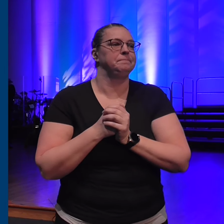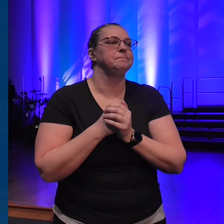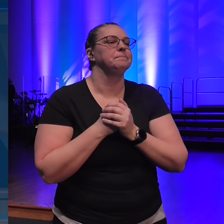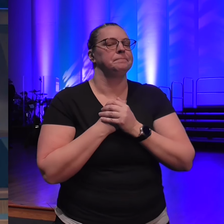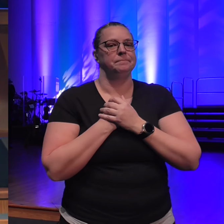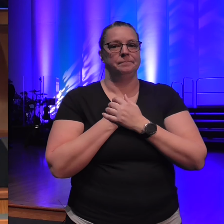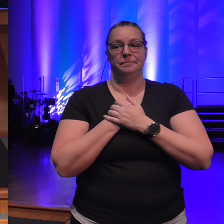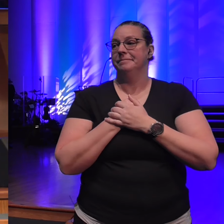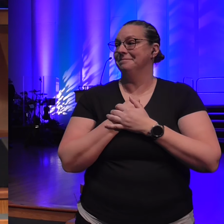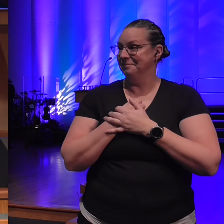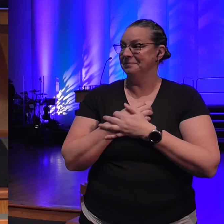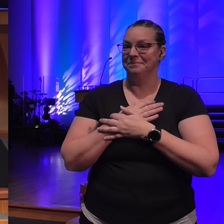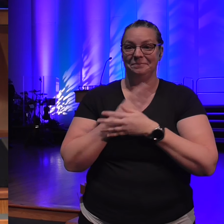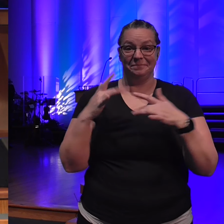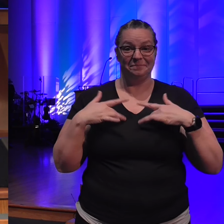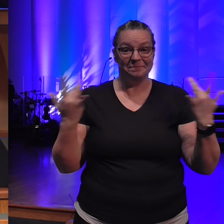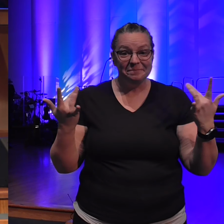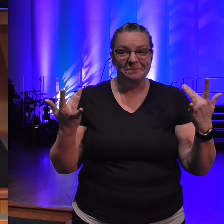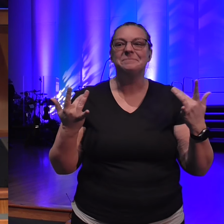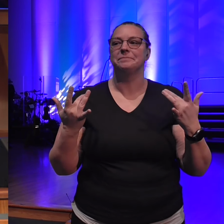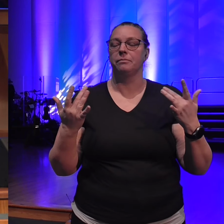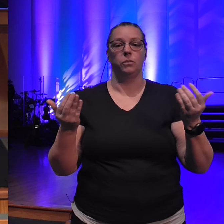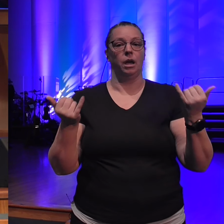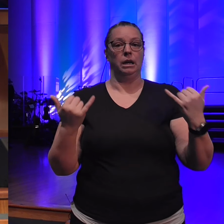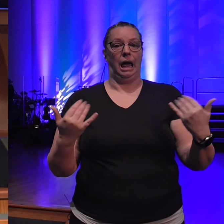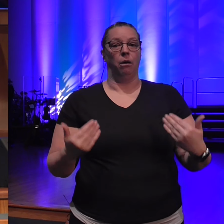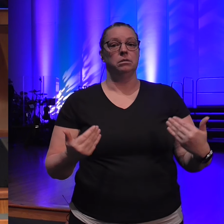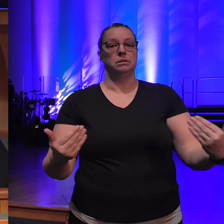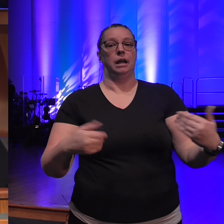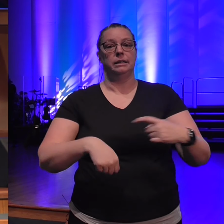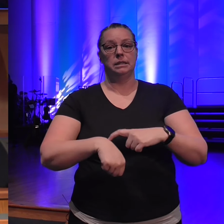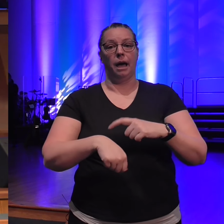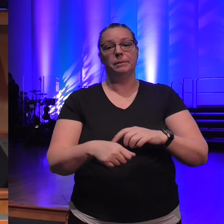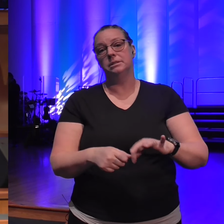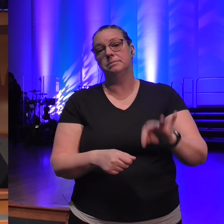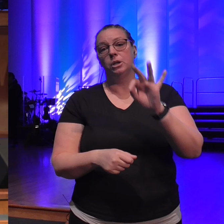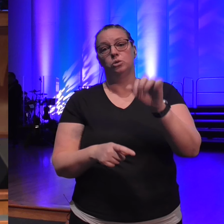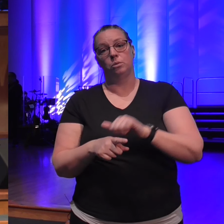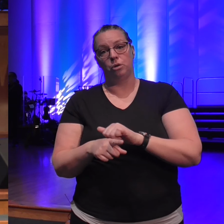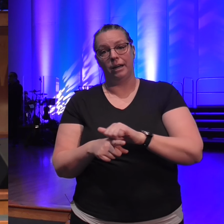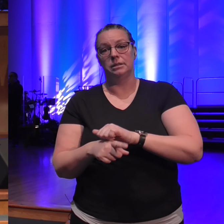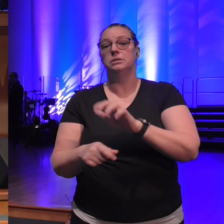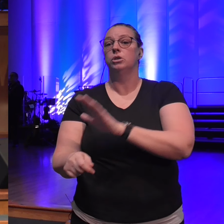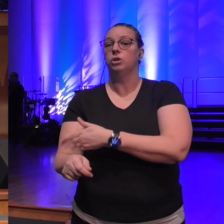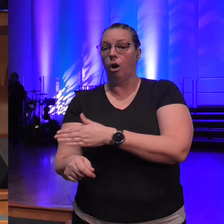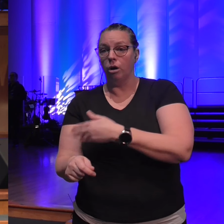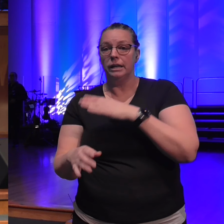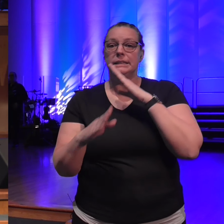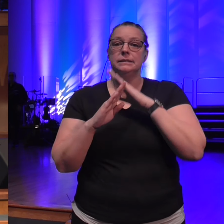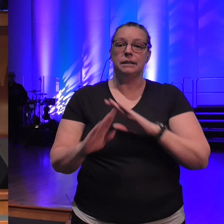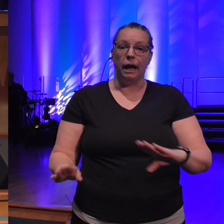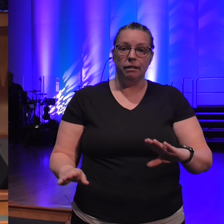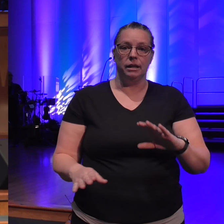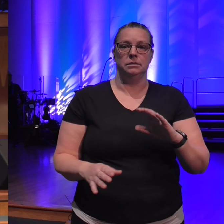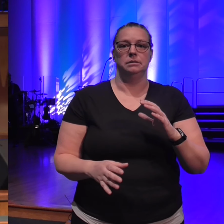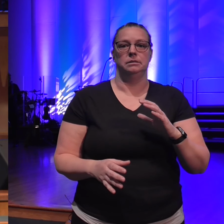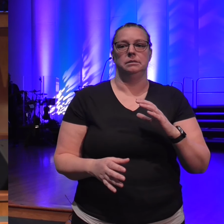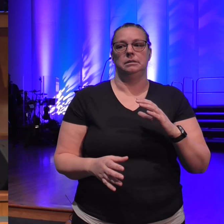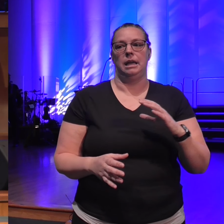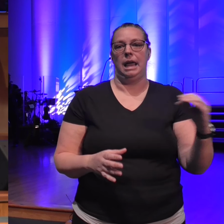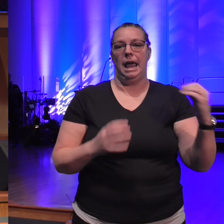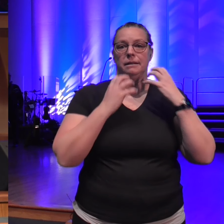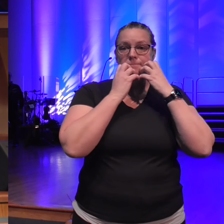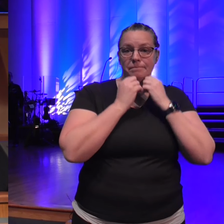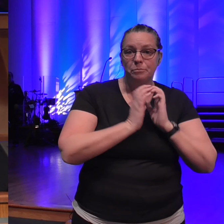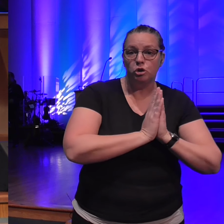enlightenment. What a joy. Yes, we will now move into our time of spiritual practice, a little song, a little silence, and a